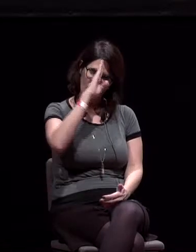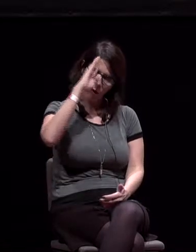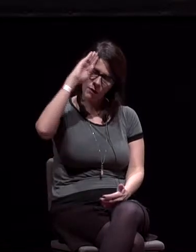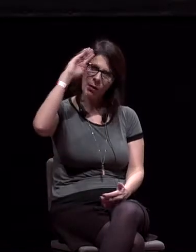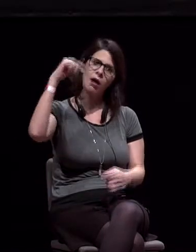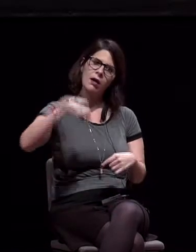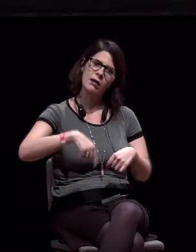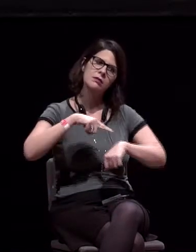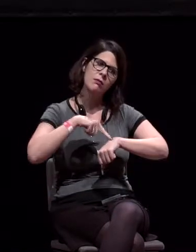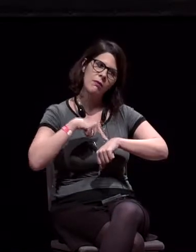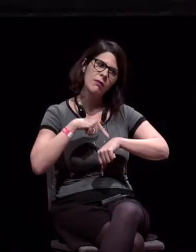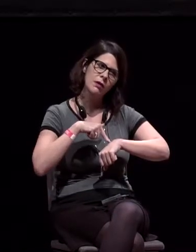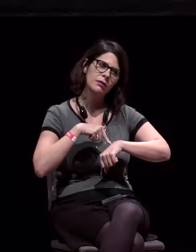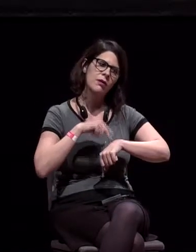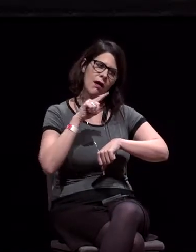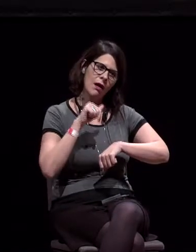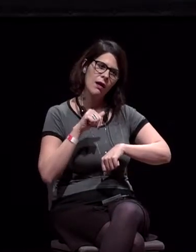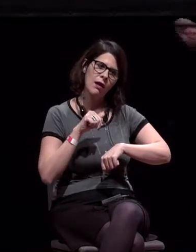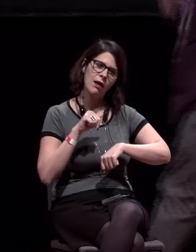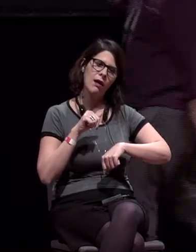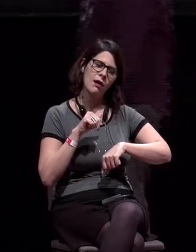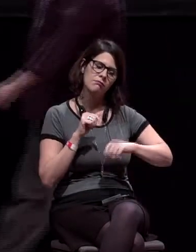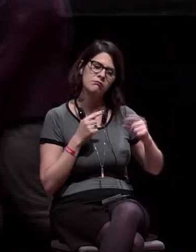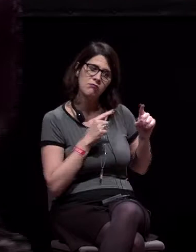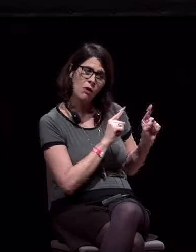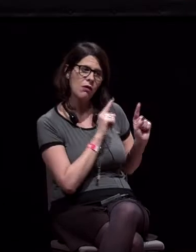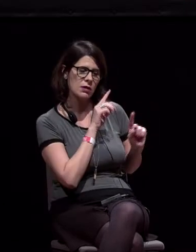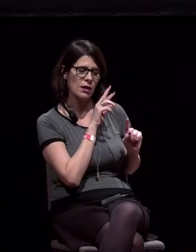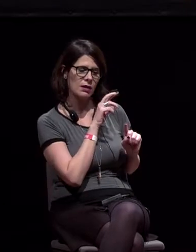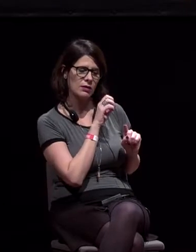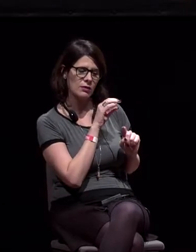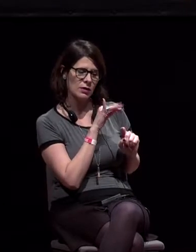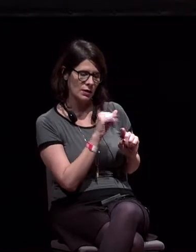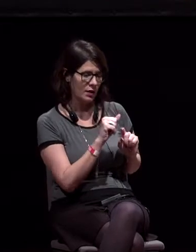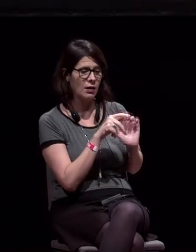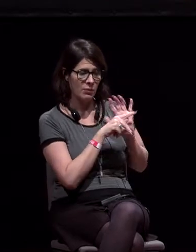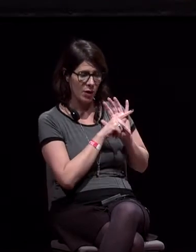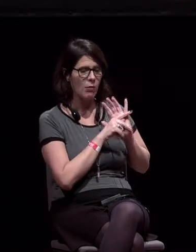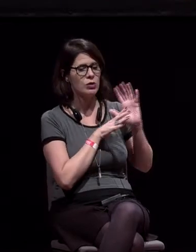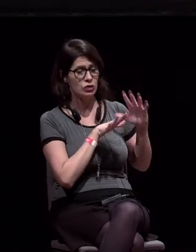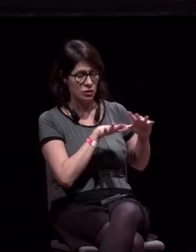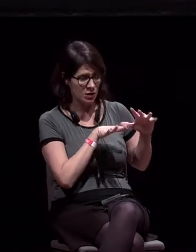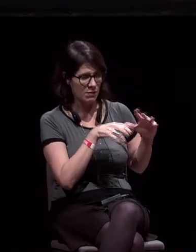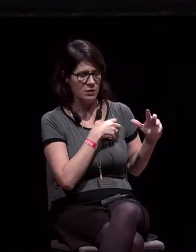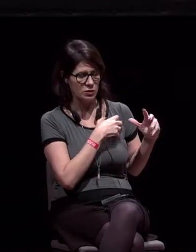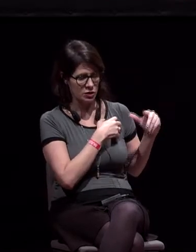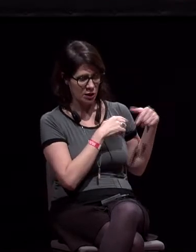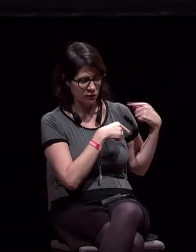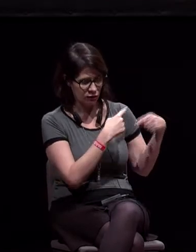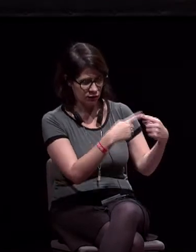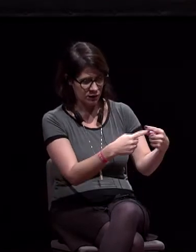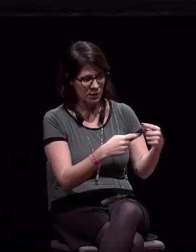estaban reaccionando en contra de esa retórica, estaban, digamos que en otra dinámica, que